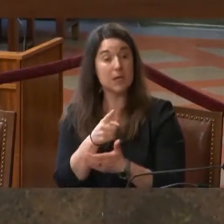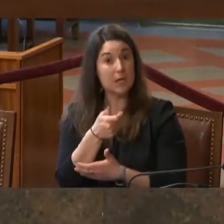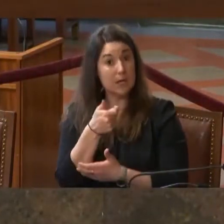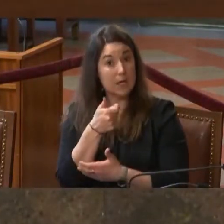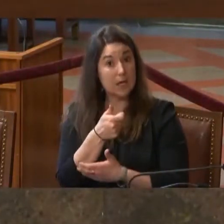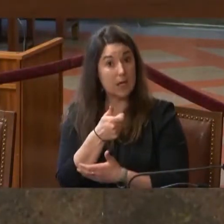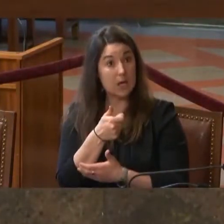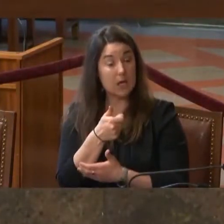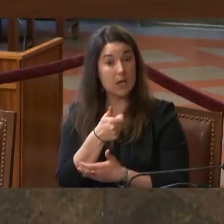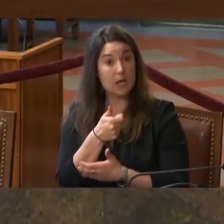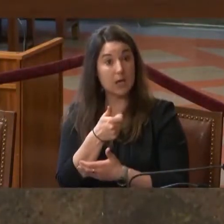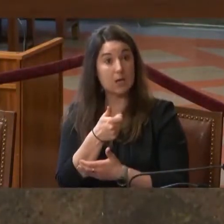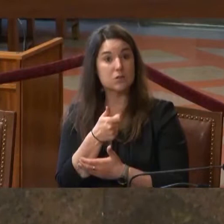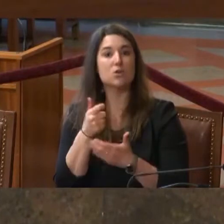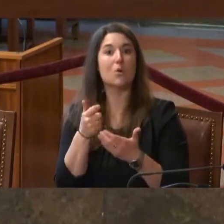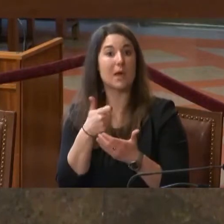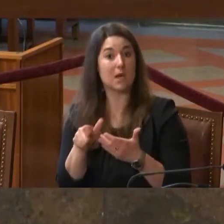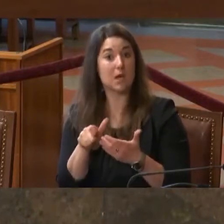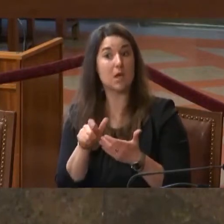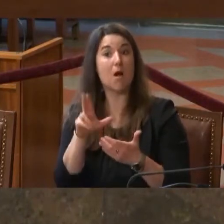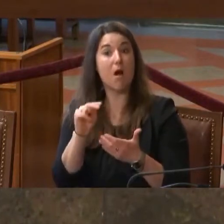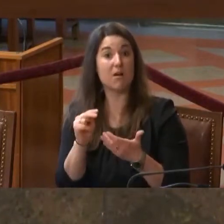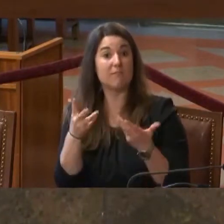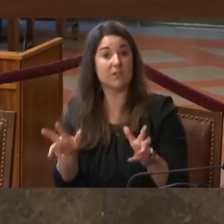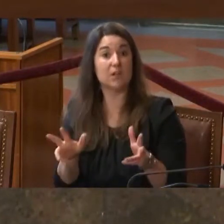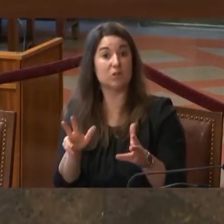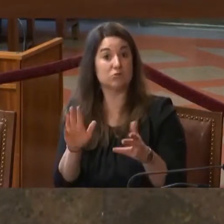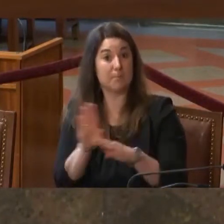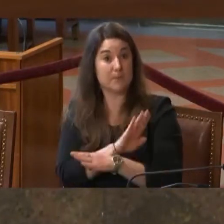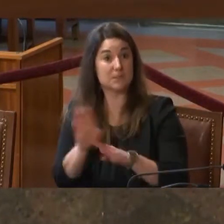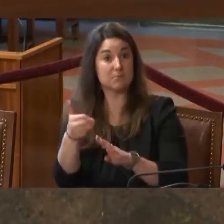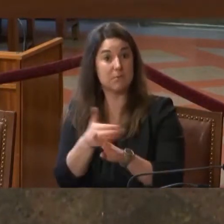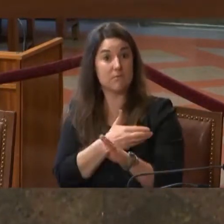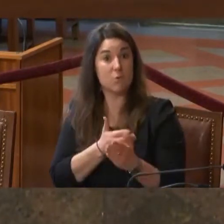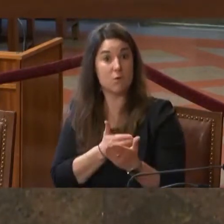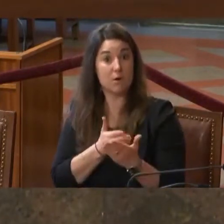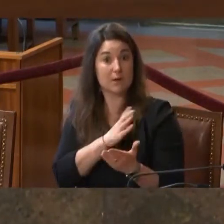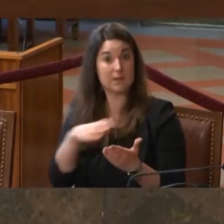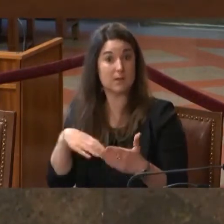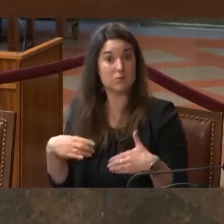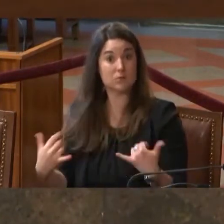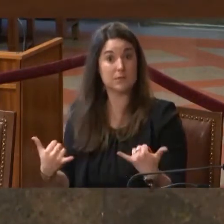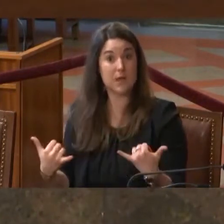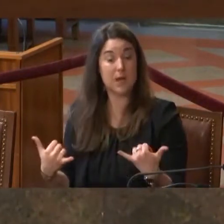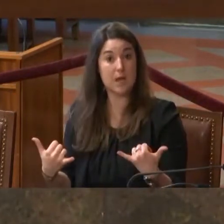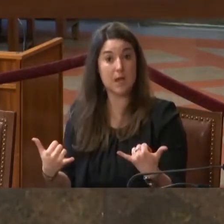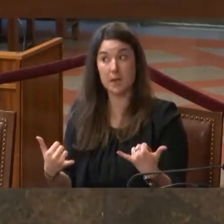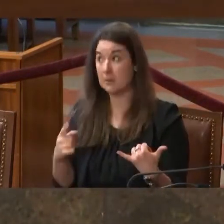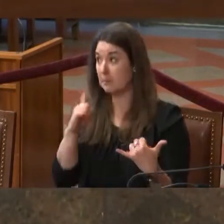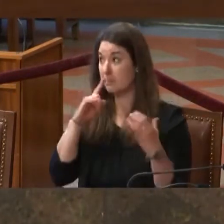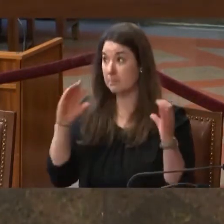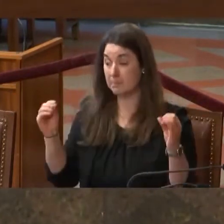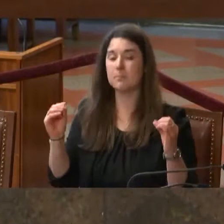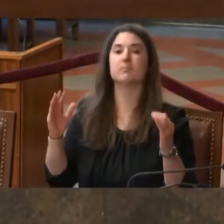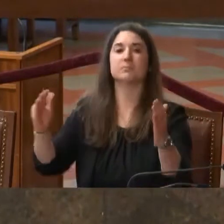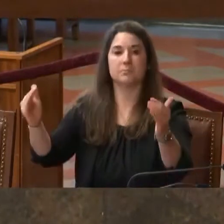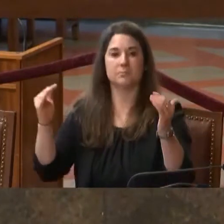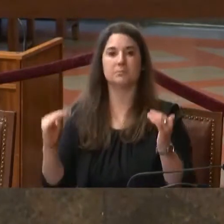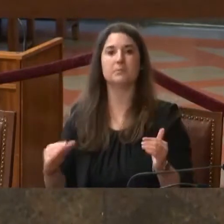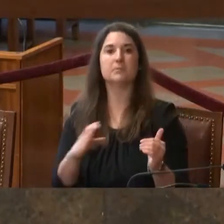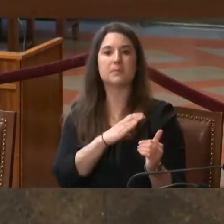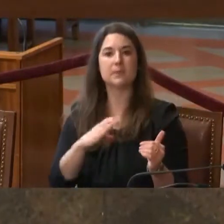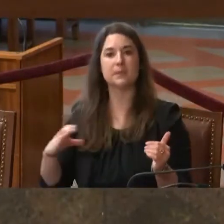we'll now move on to unfinished business. Is there any unfinished business before council? Seeing none, we'll move on to